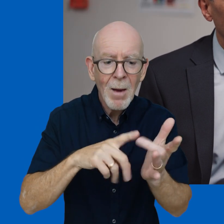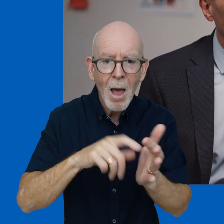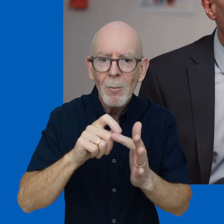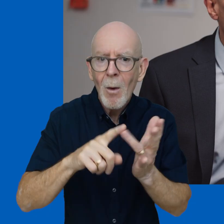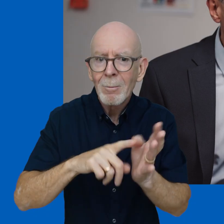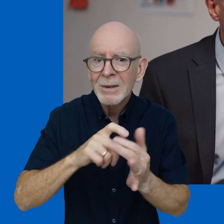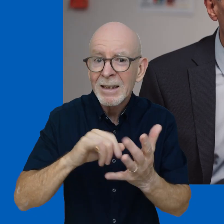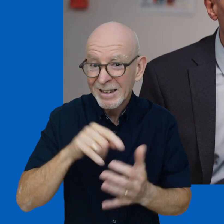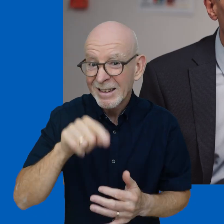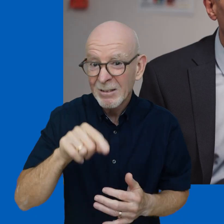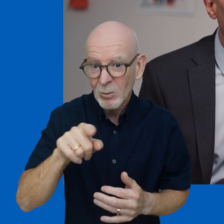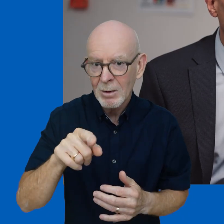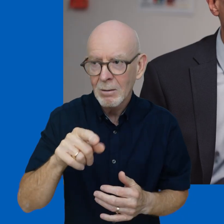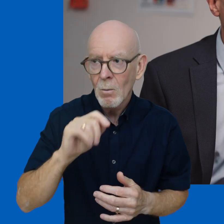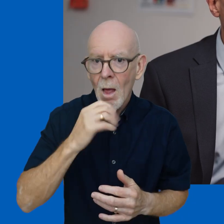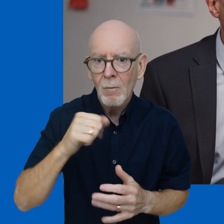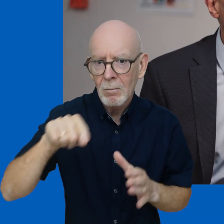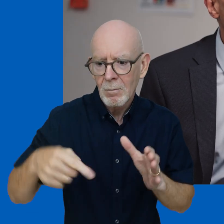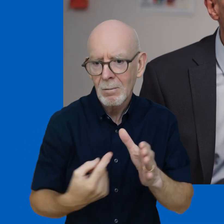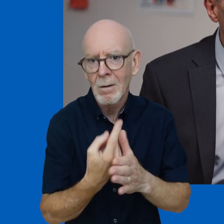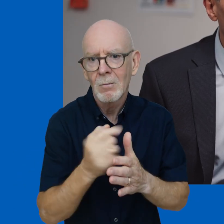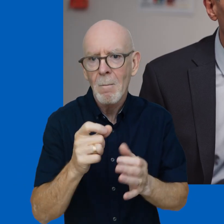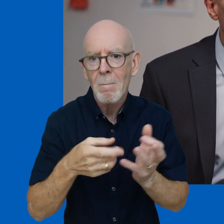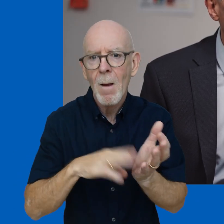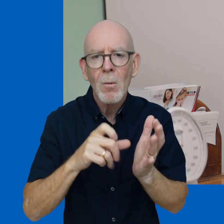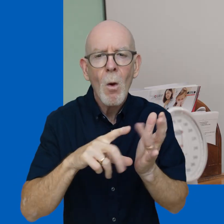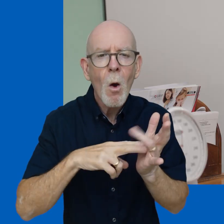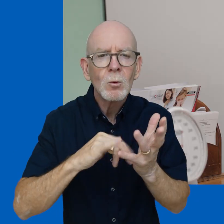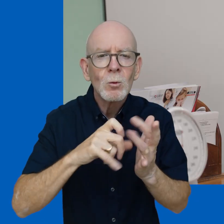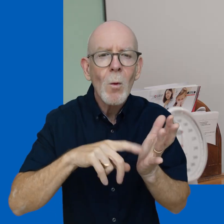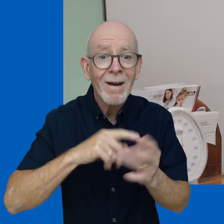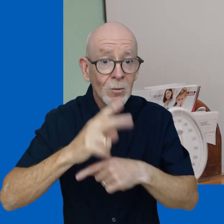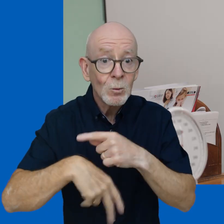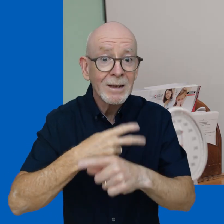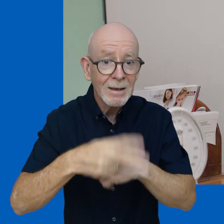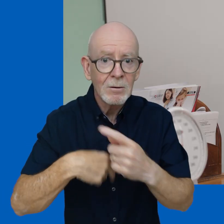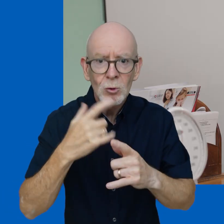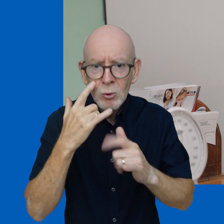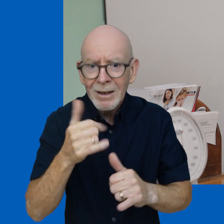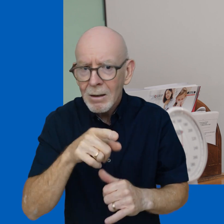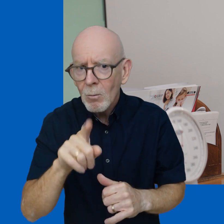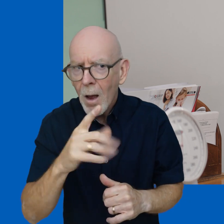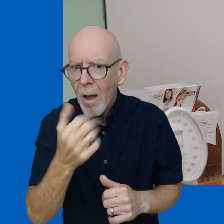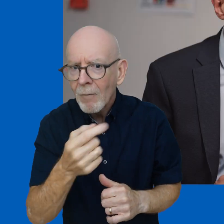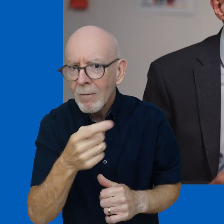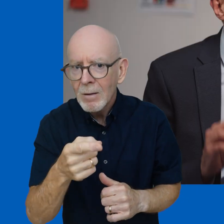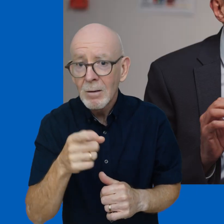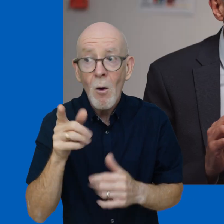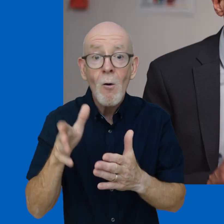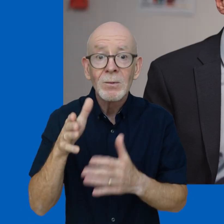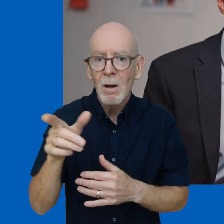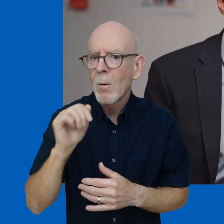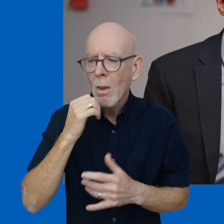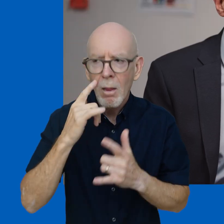polyposis. In this case, you'll get a colonoscopy every 2 years starting at a specific age based on your syndrome variant, which